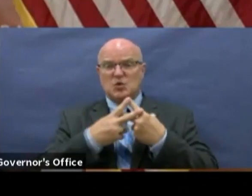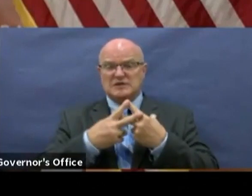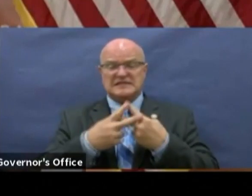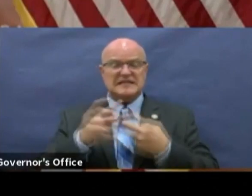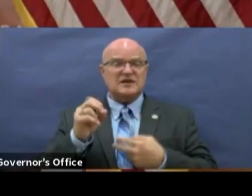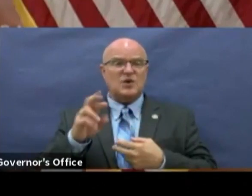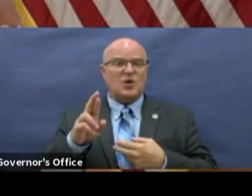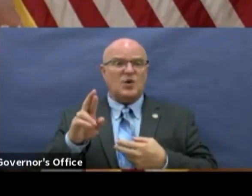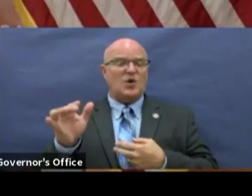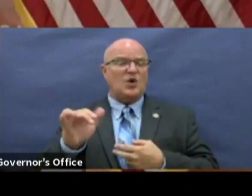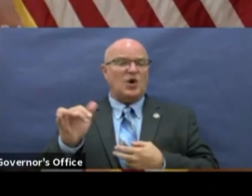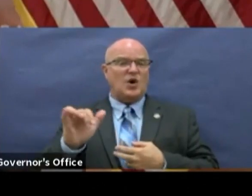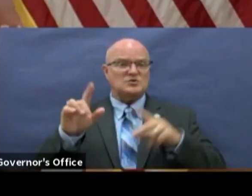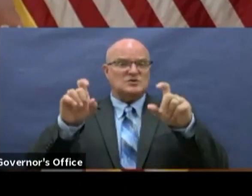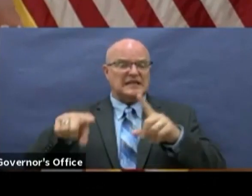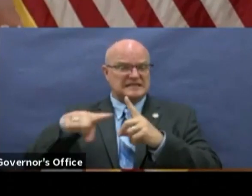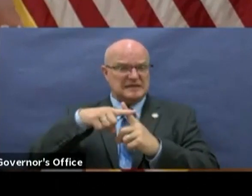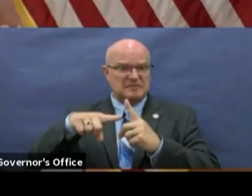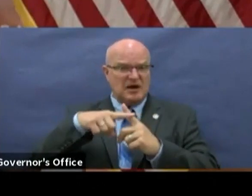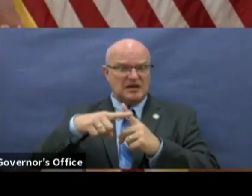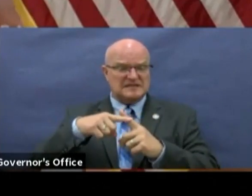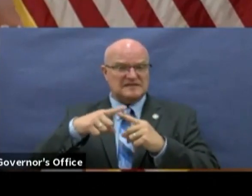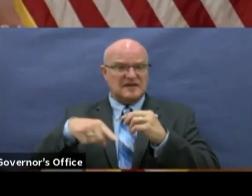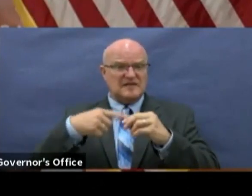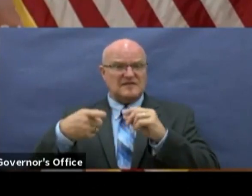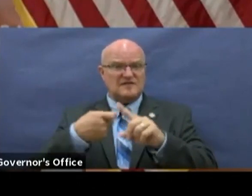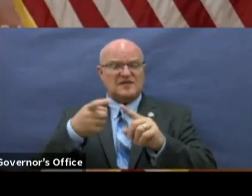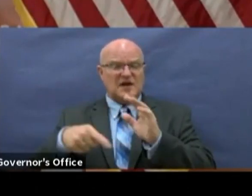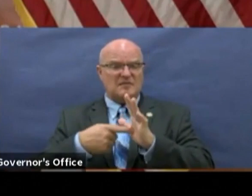also tested positive as a result of this case?